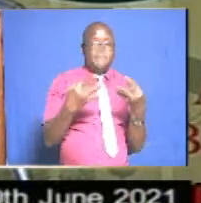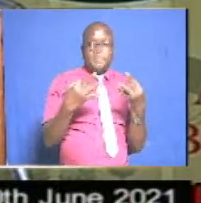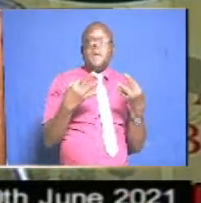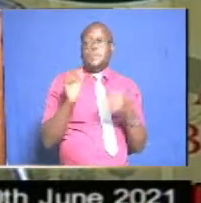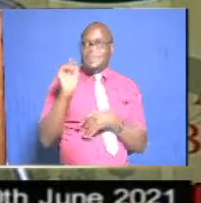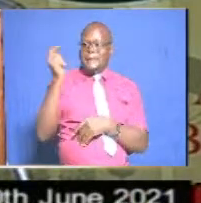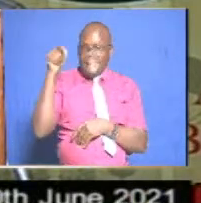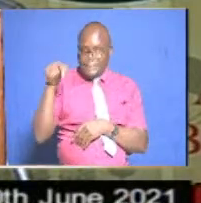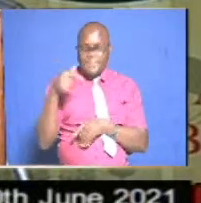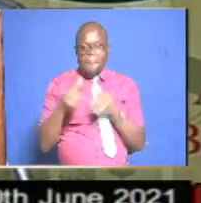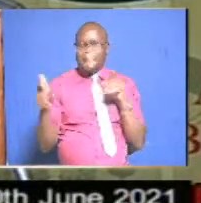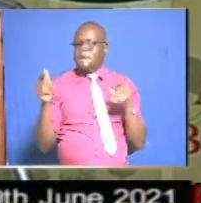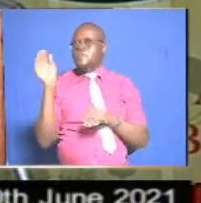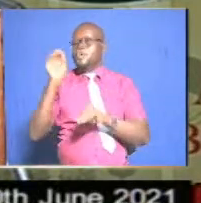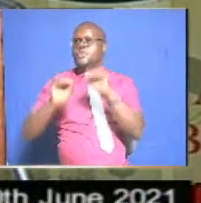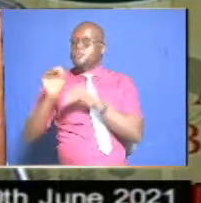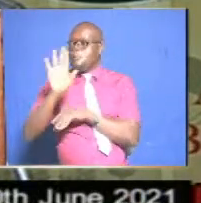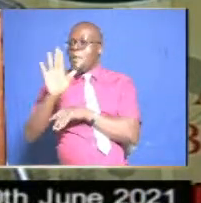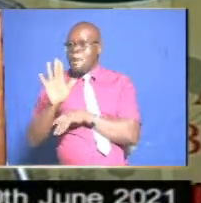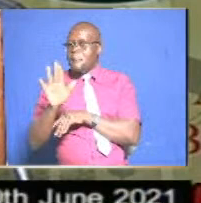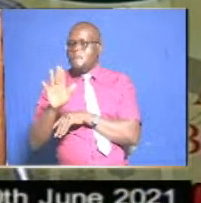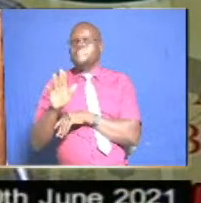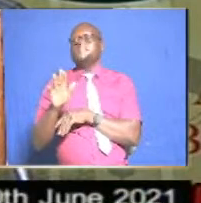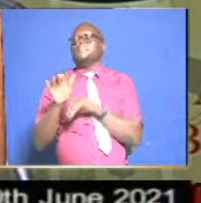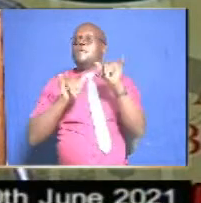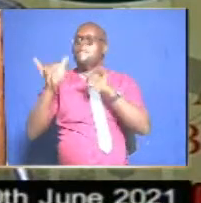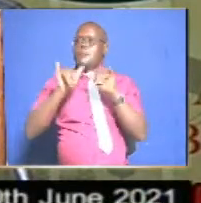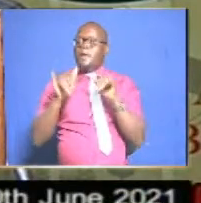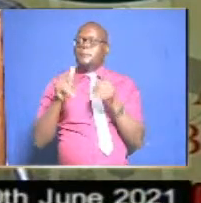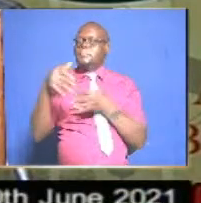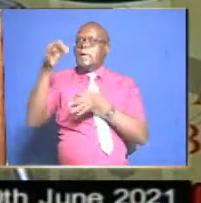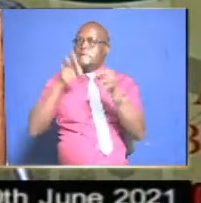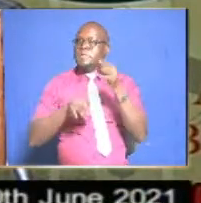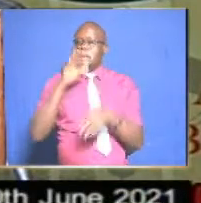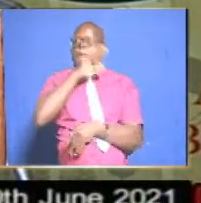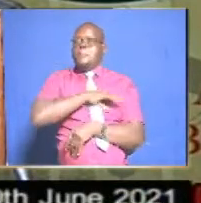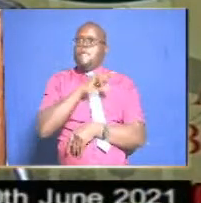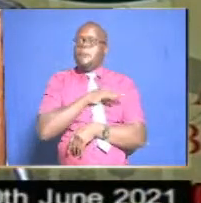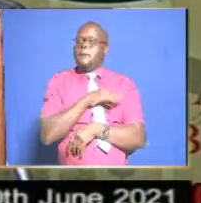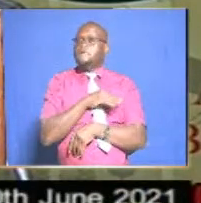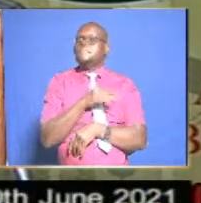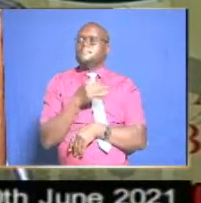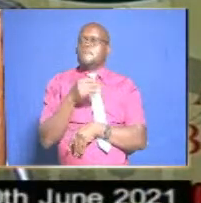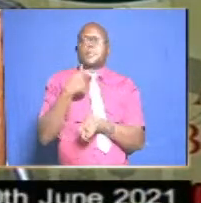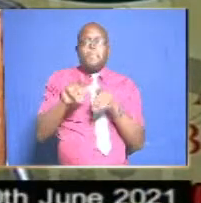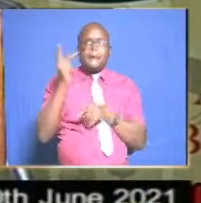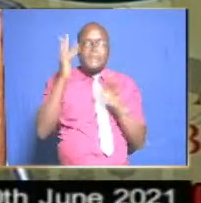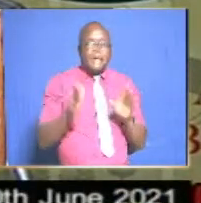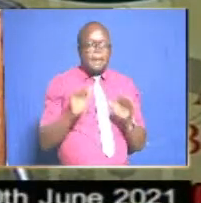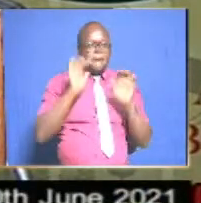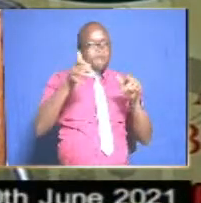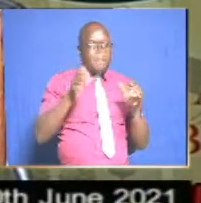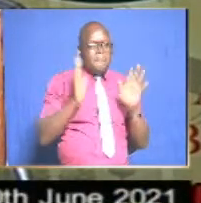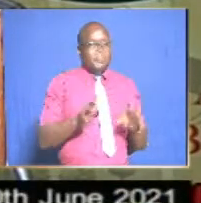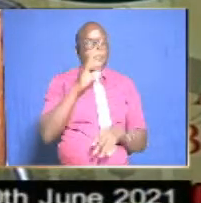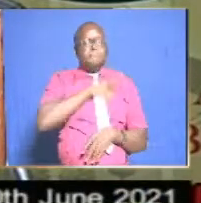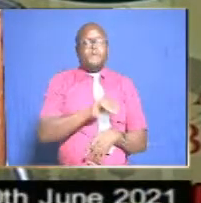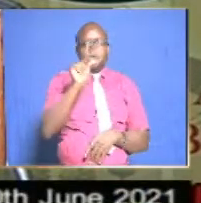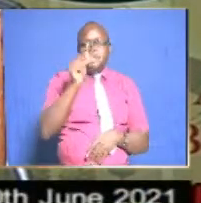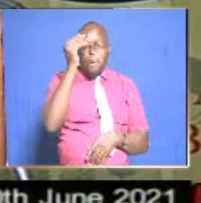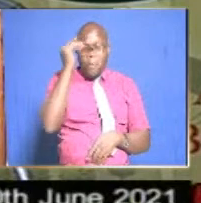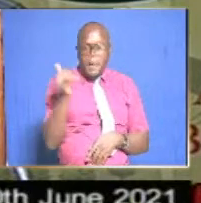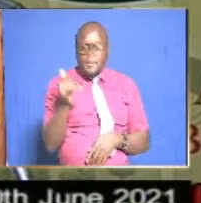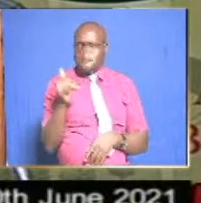Despite its contribution, the foreign exchange earnings, the returns to farmers have been declining due to low